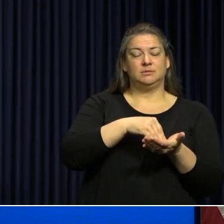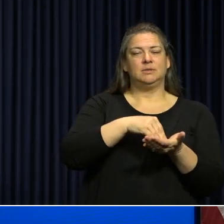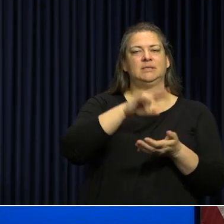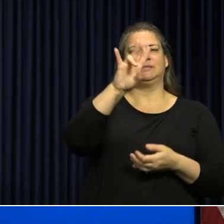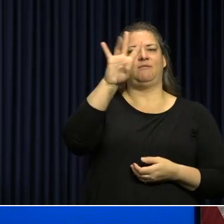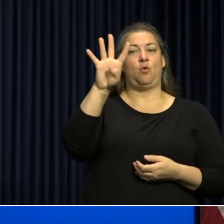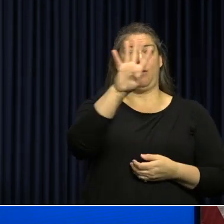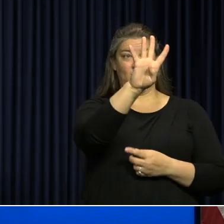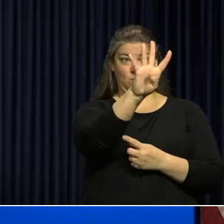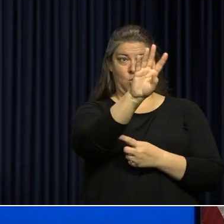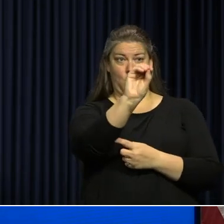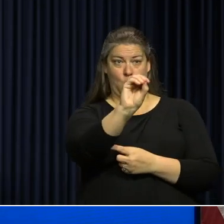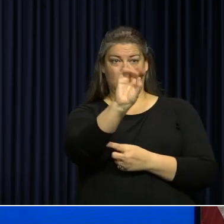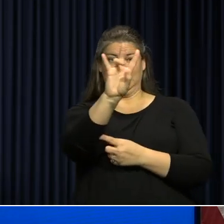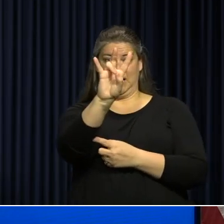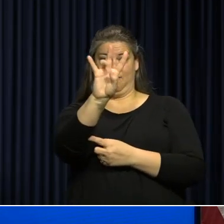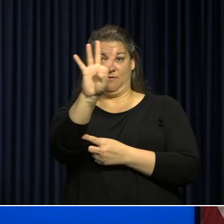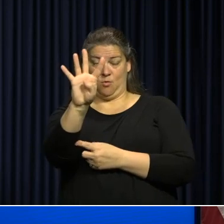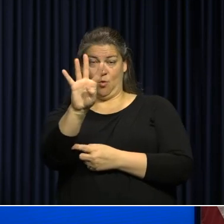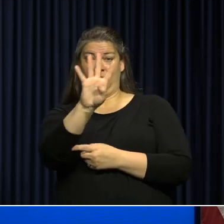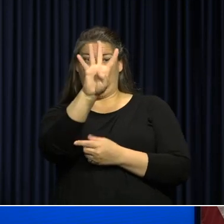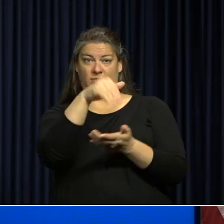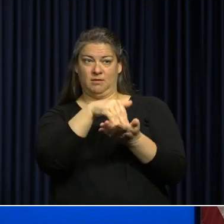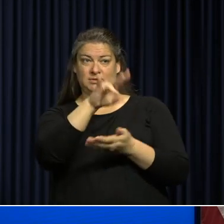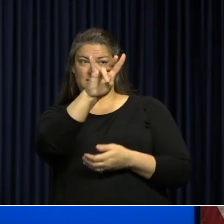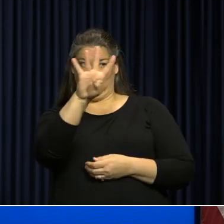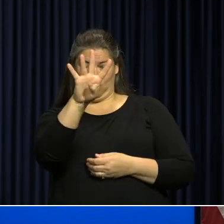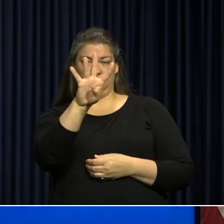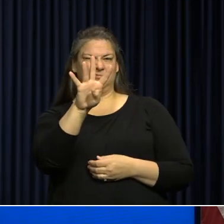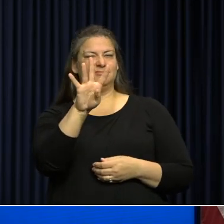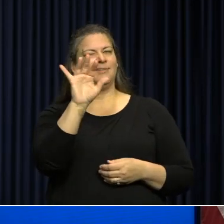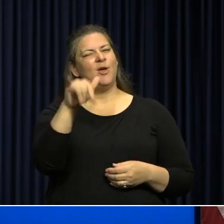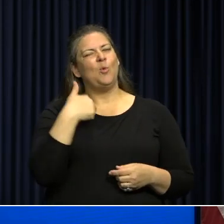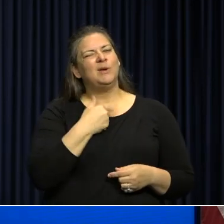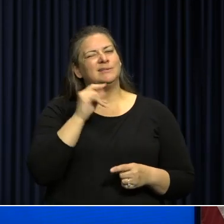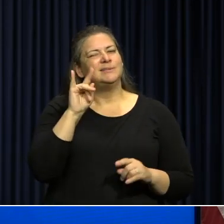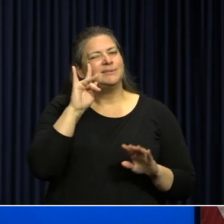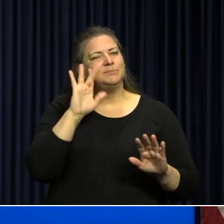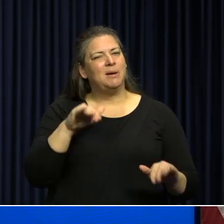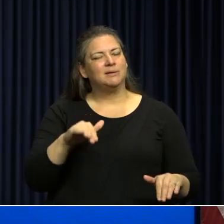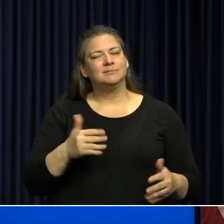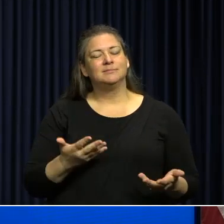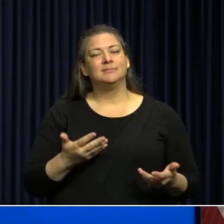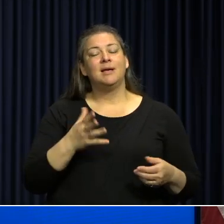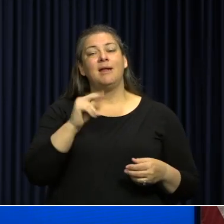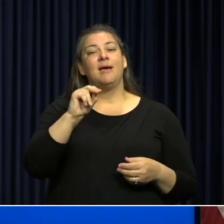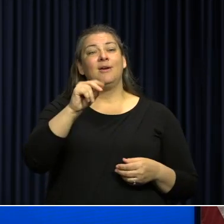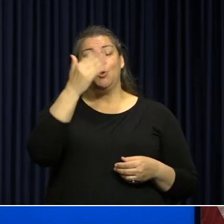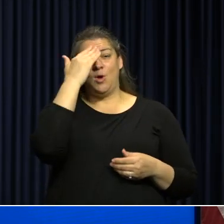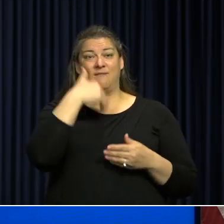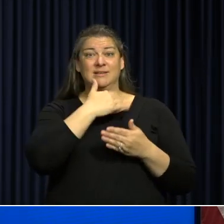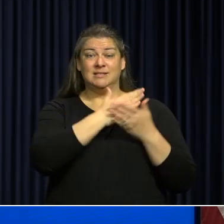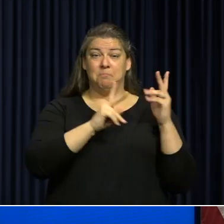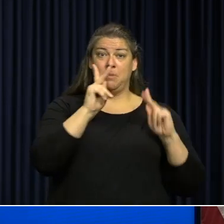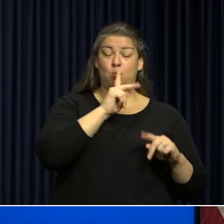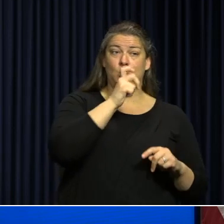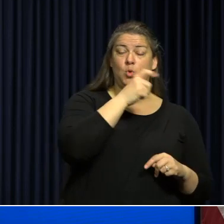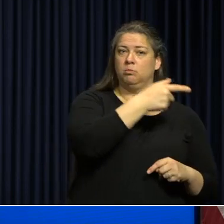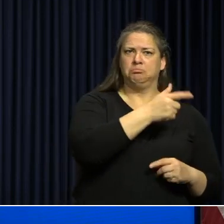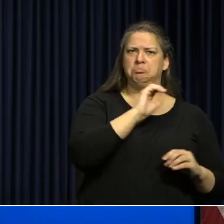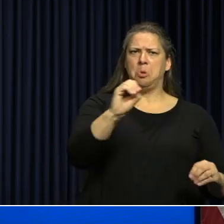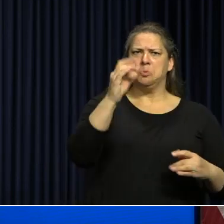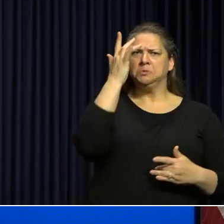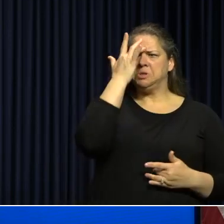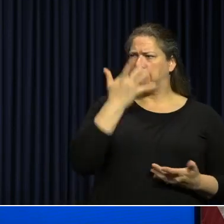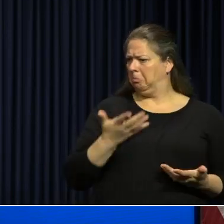4,074, 4074. Again, we expected this and more cases. Remember, there are asymptomatic people